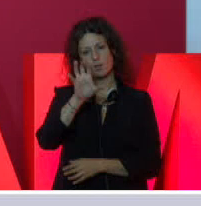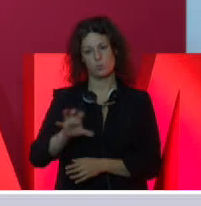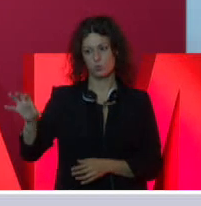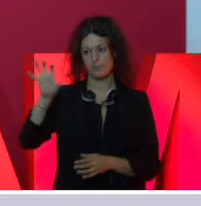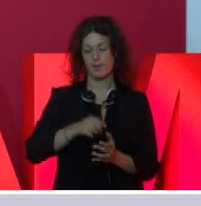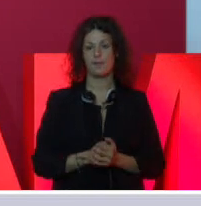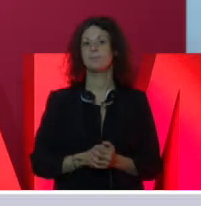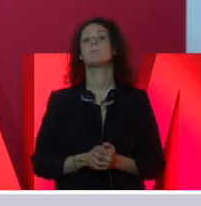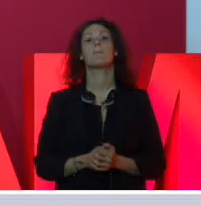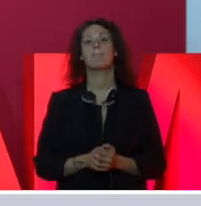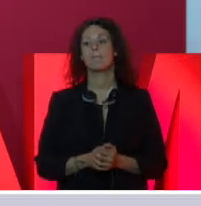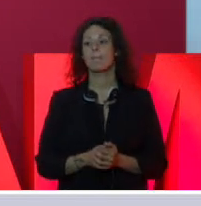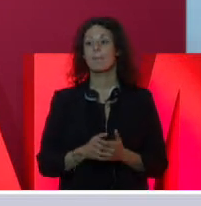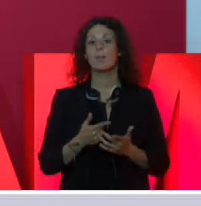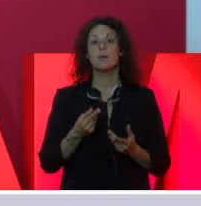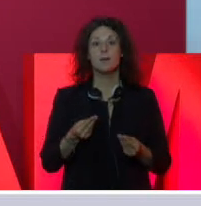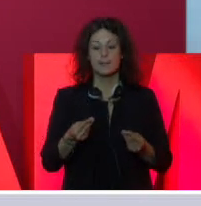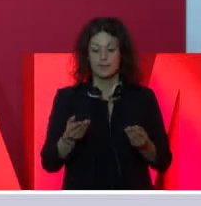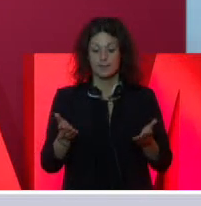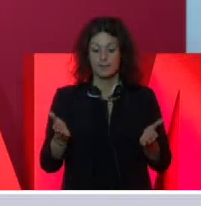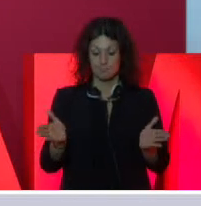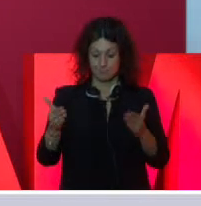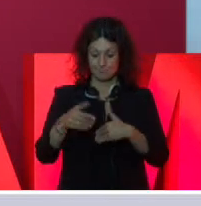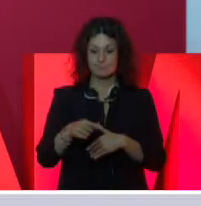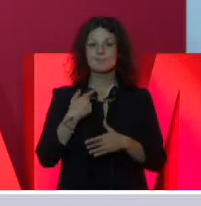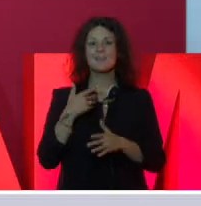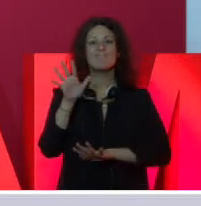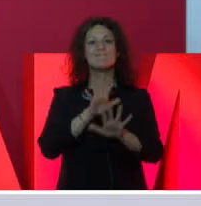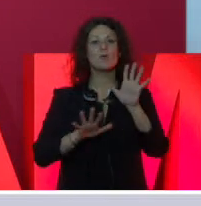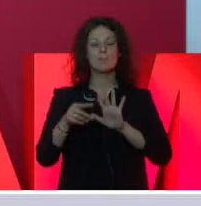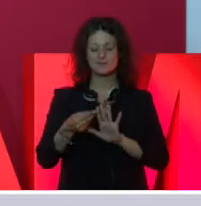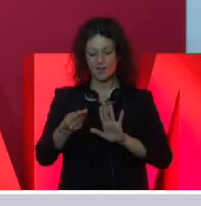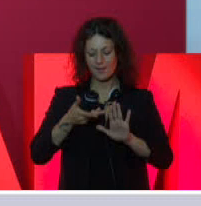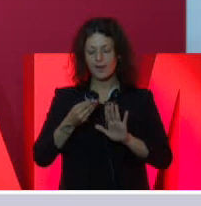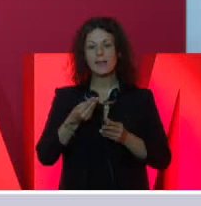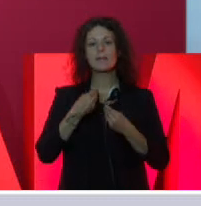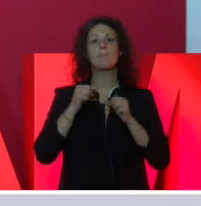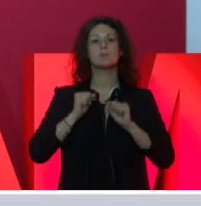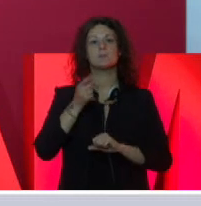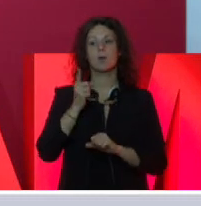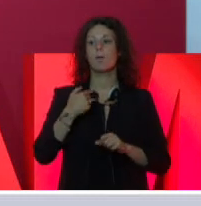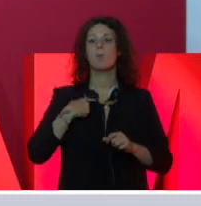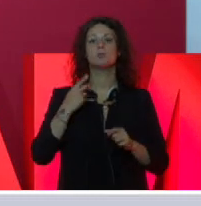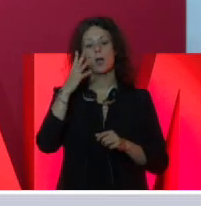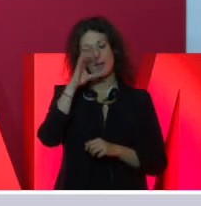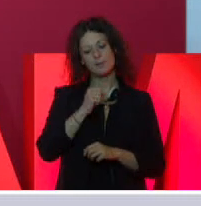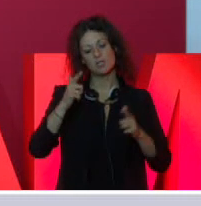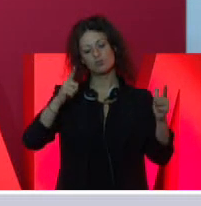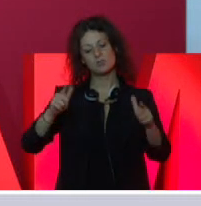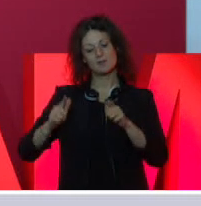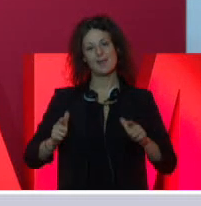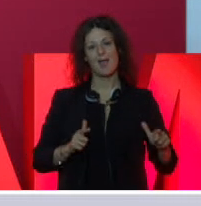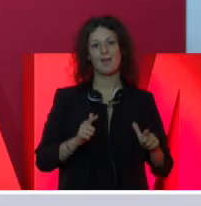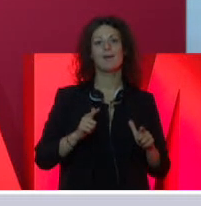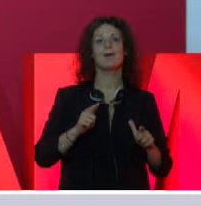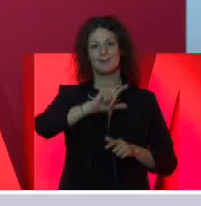And not only can we actually identify the geography and the behaviors of our cities, but